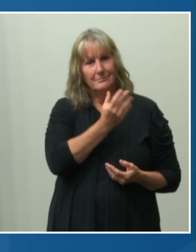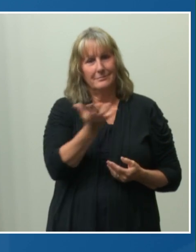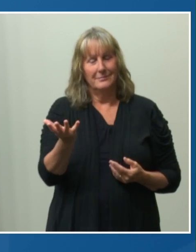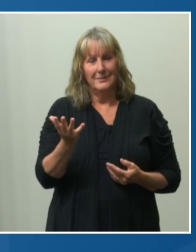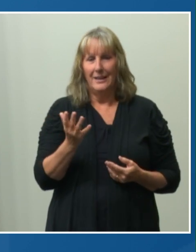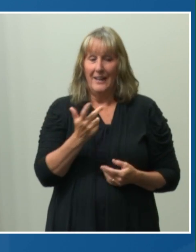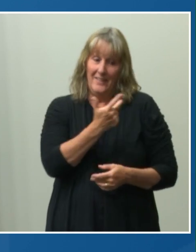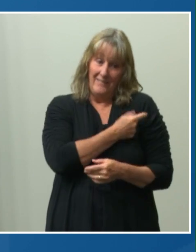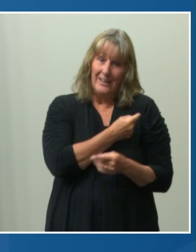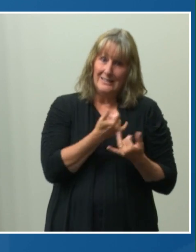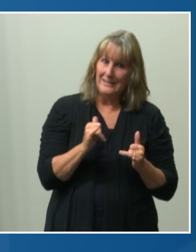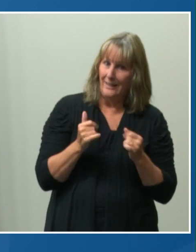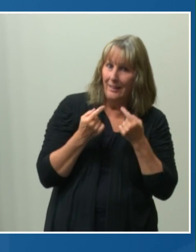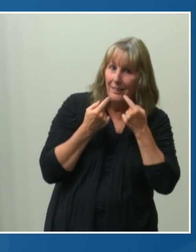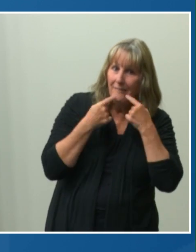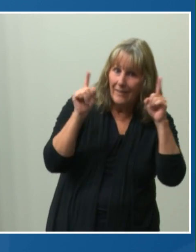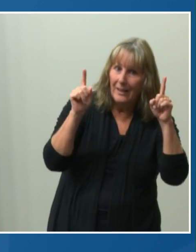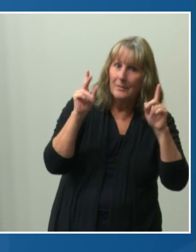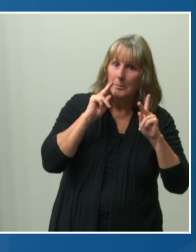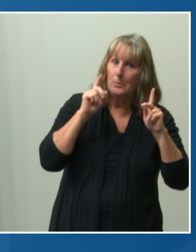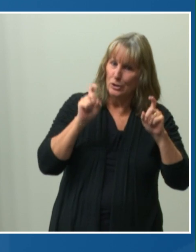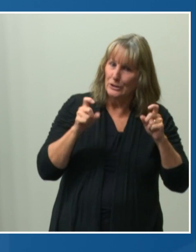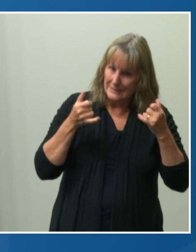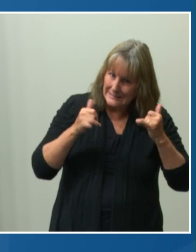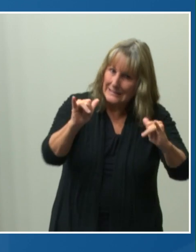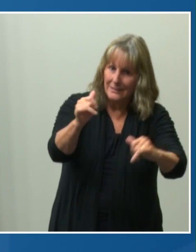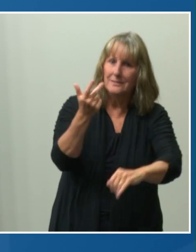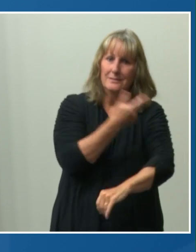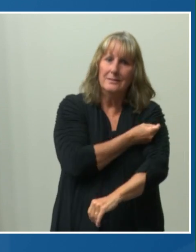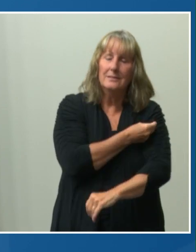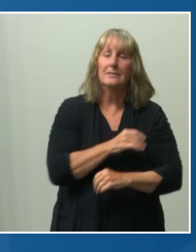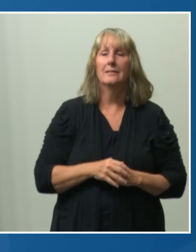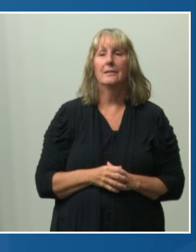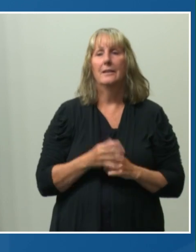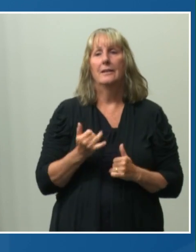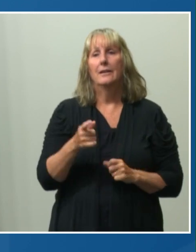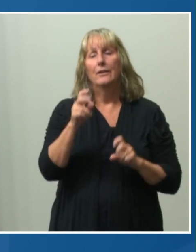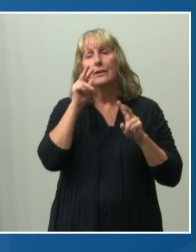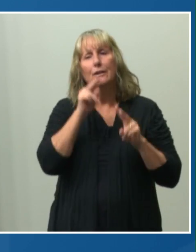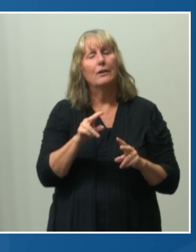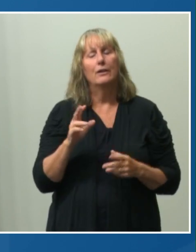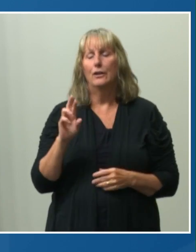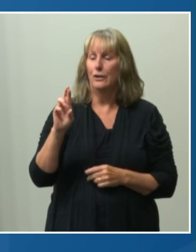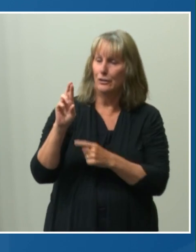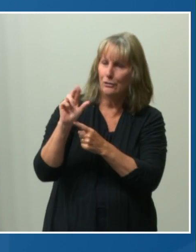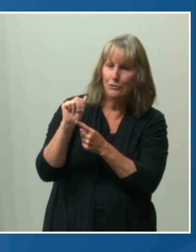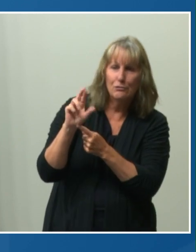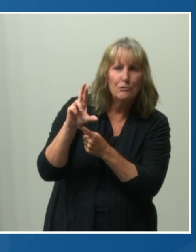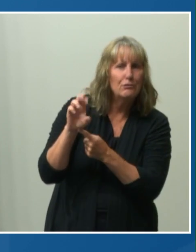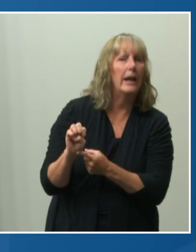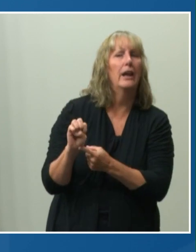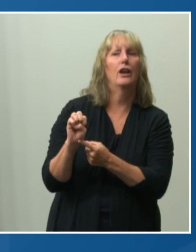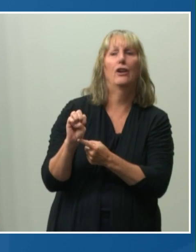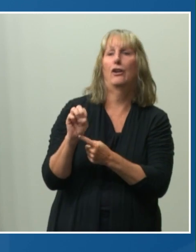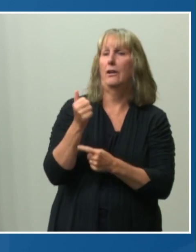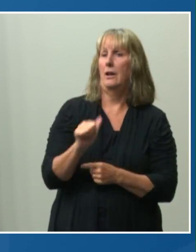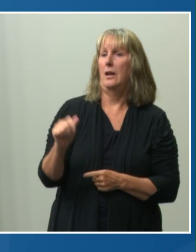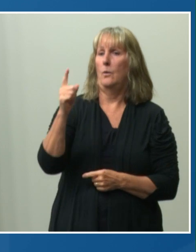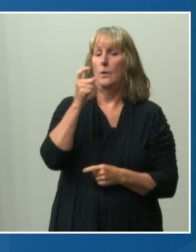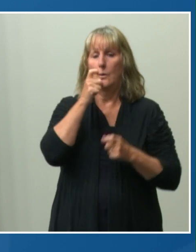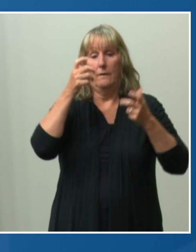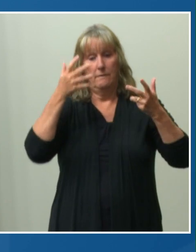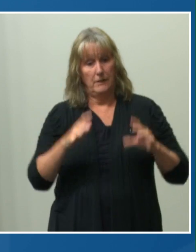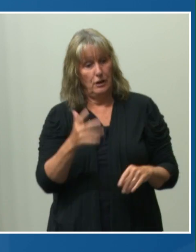is still effective, that people should get it? Well, in looking at it, it's very rare that anybody who's been vaccinated